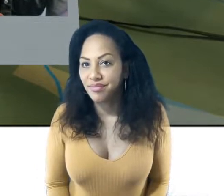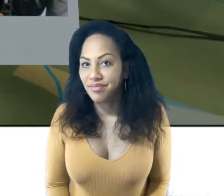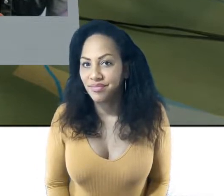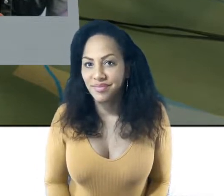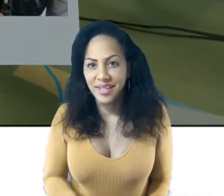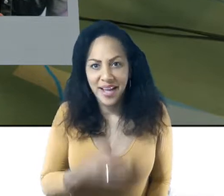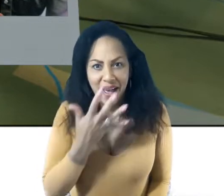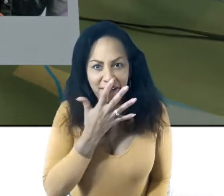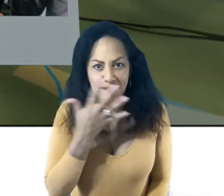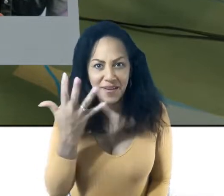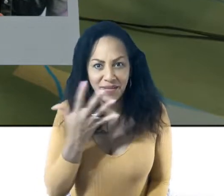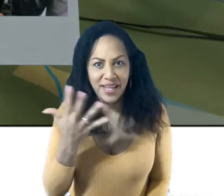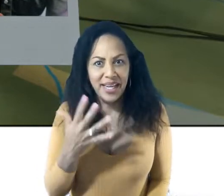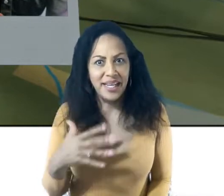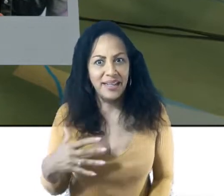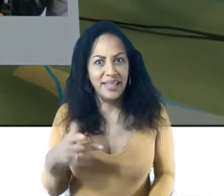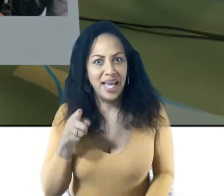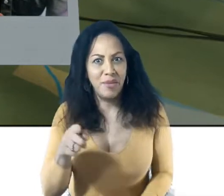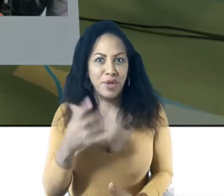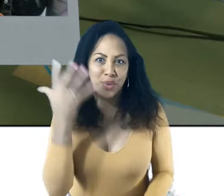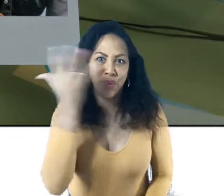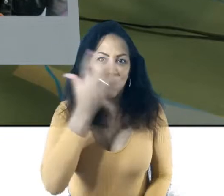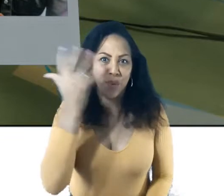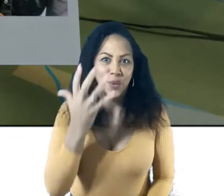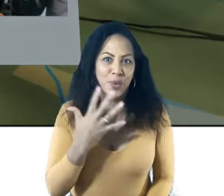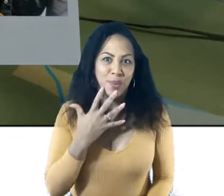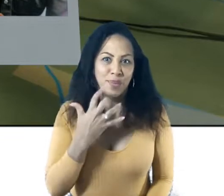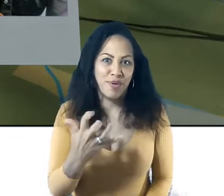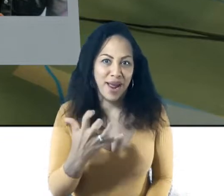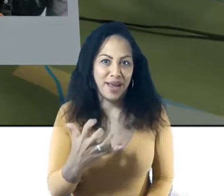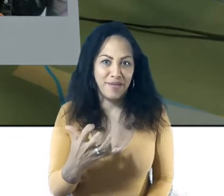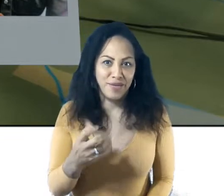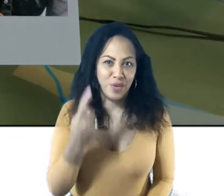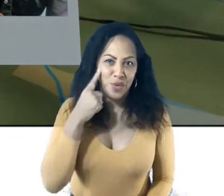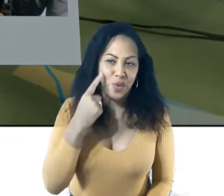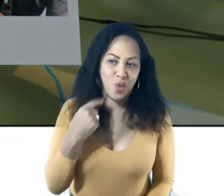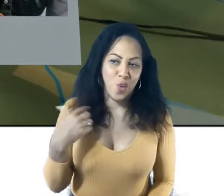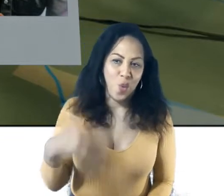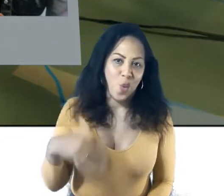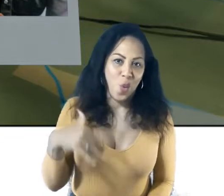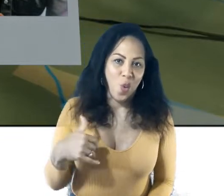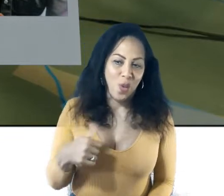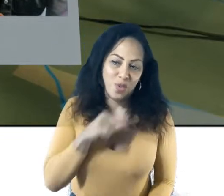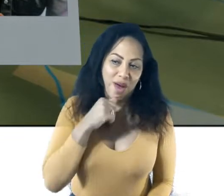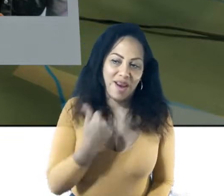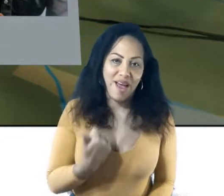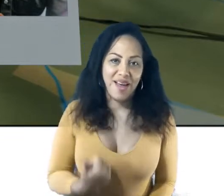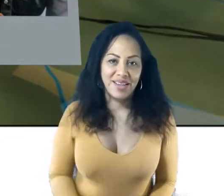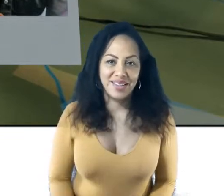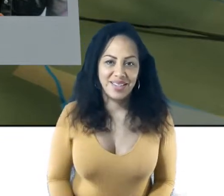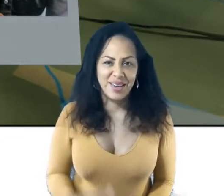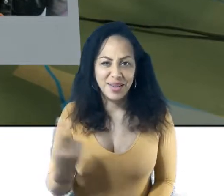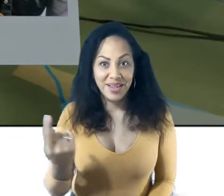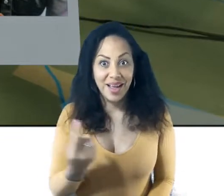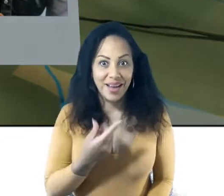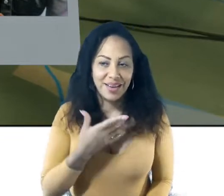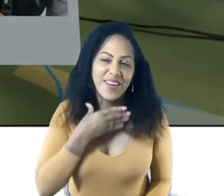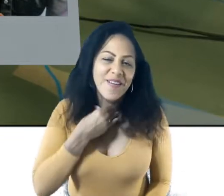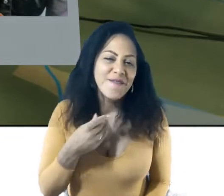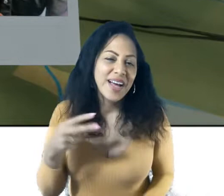kind of like, you're a bit of alright. And he said, oh, just fancy a dance? Yes, please.